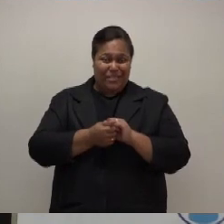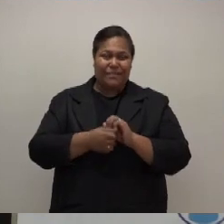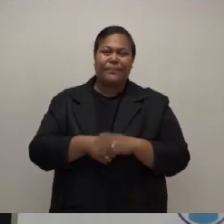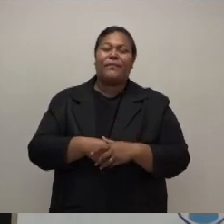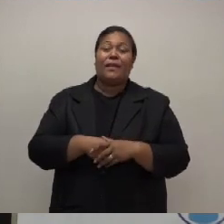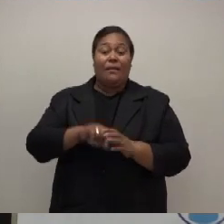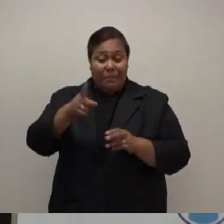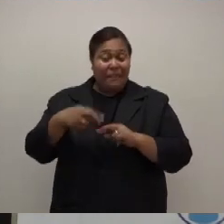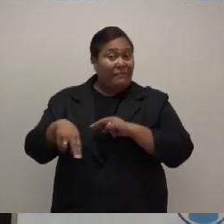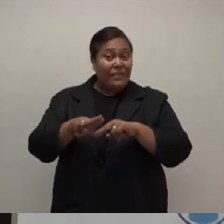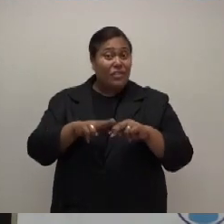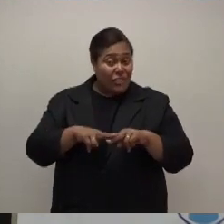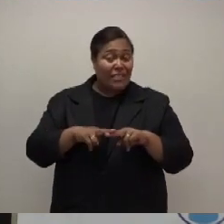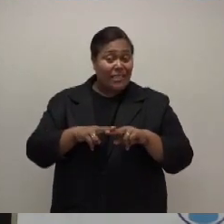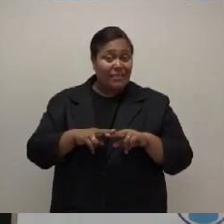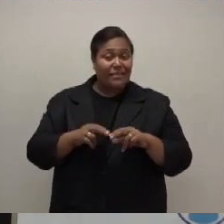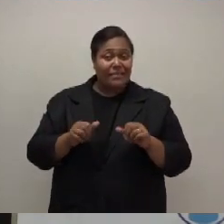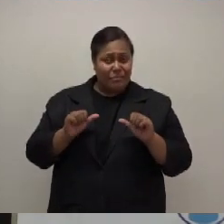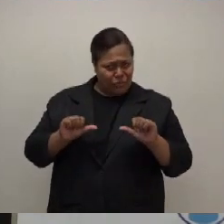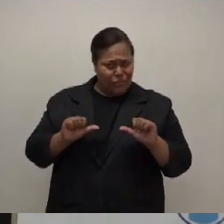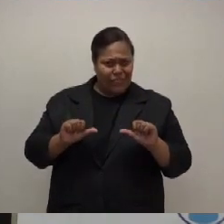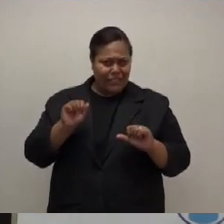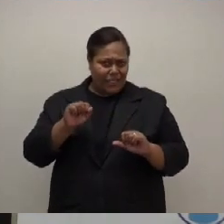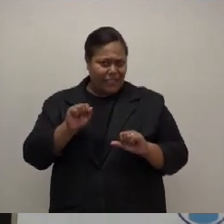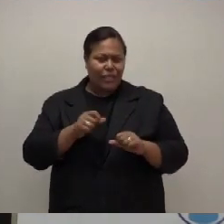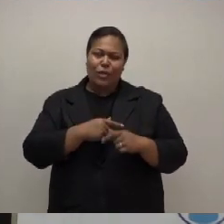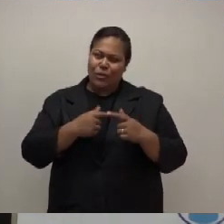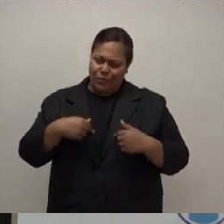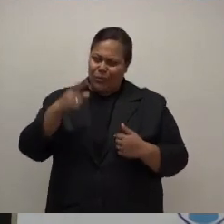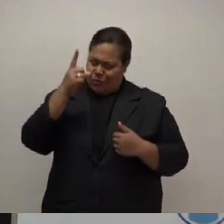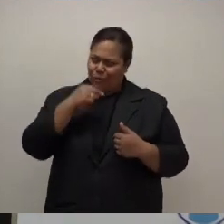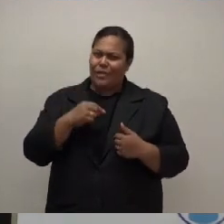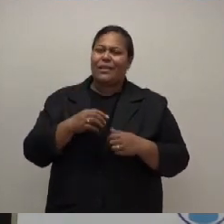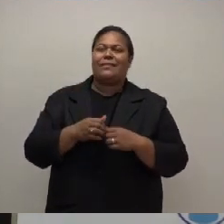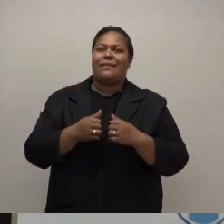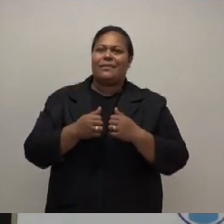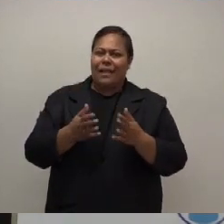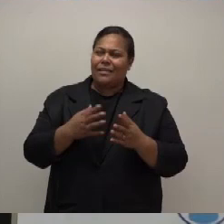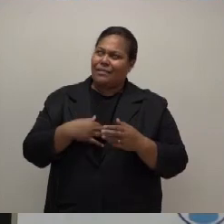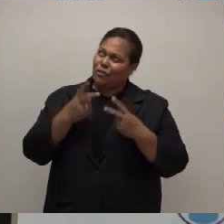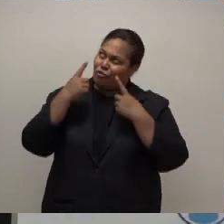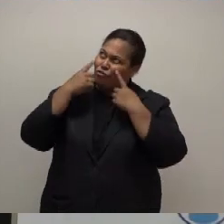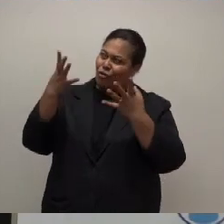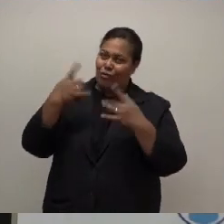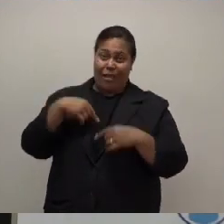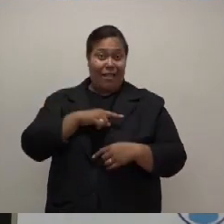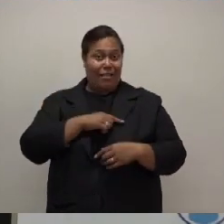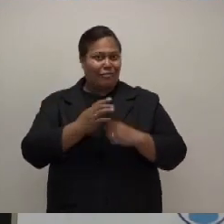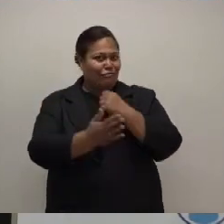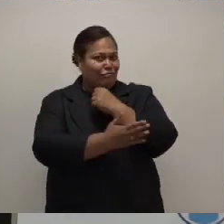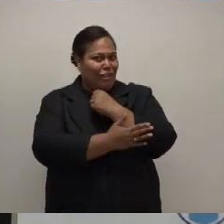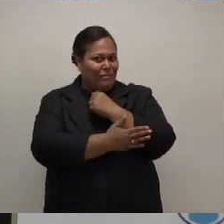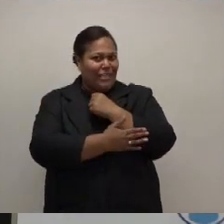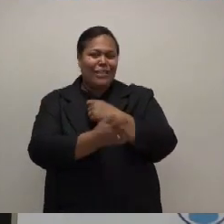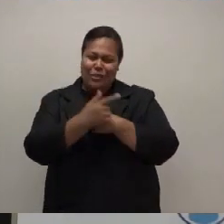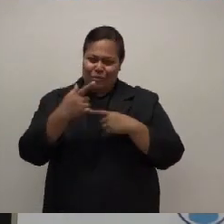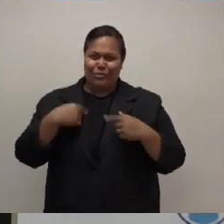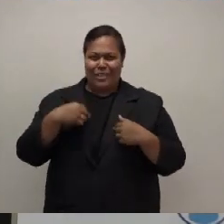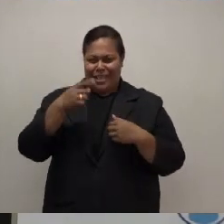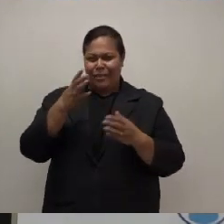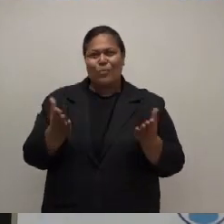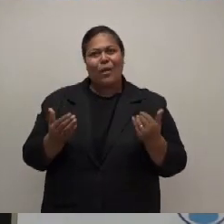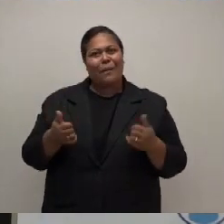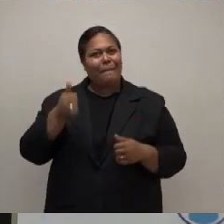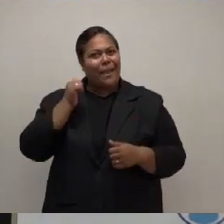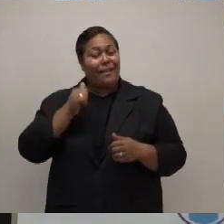contained, we can safely reclaim our status as the beating heart of world rugby and welcome back football,